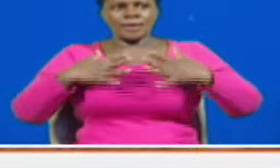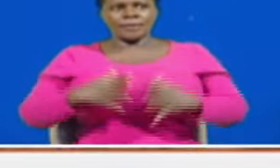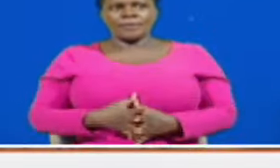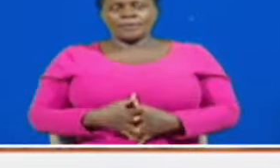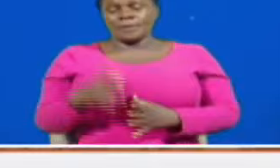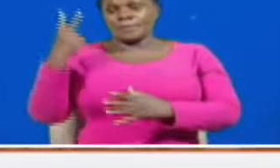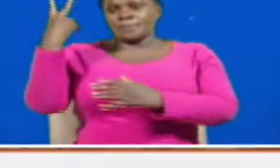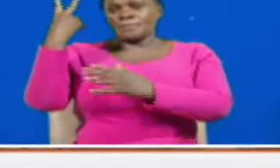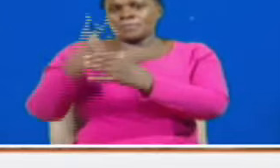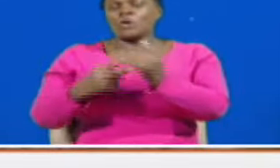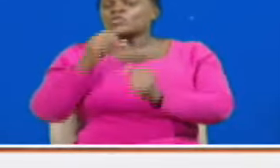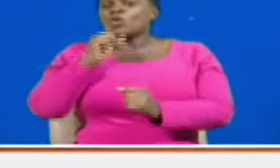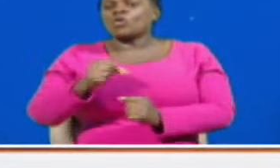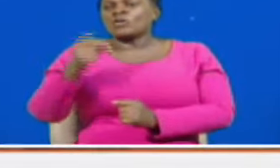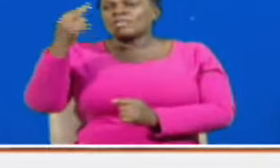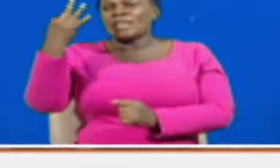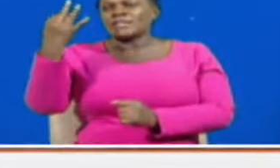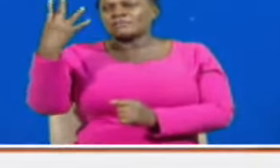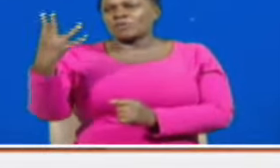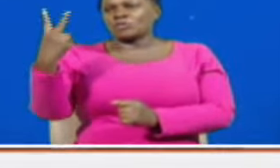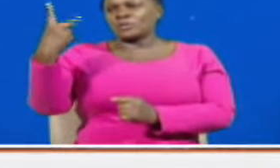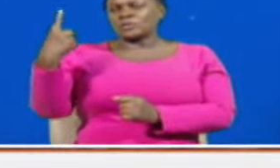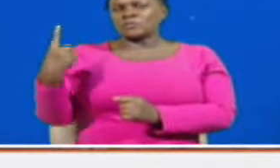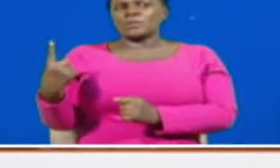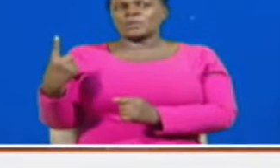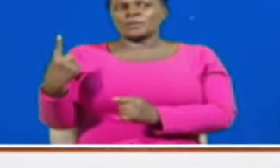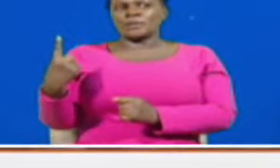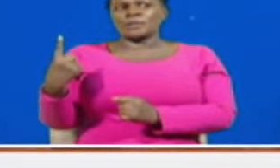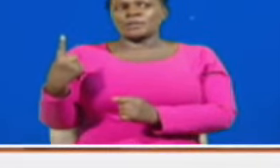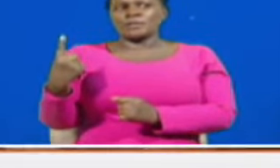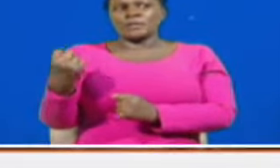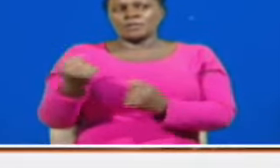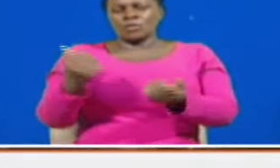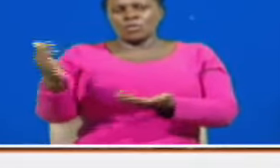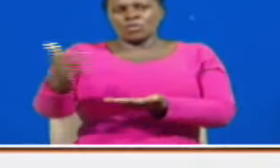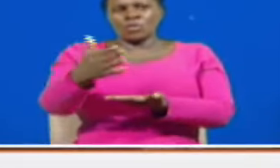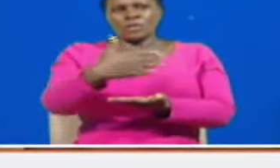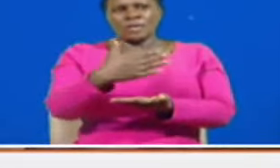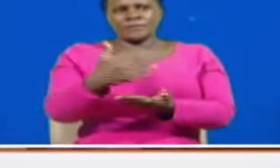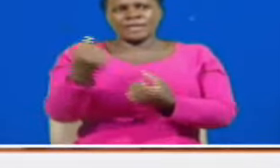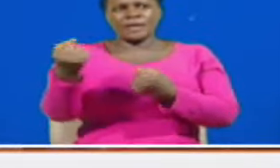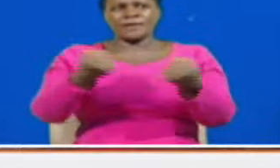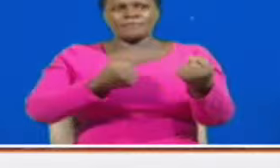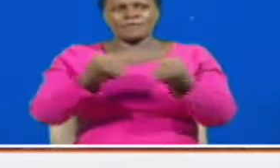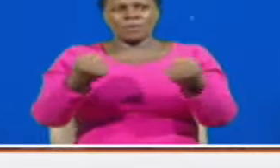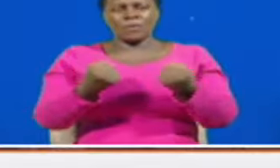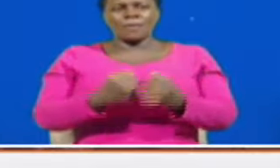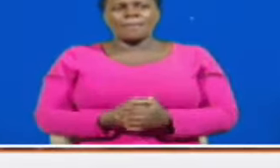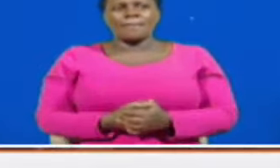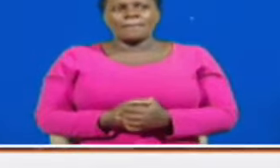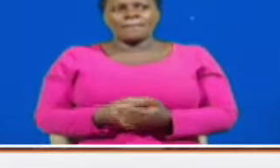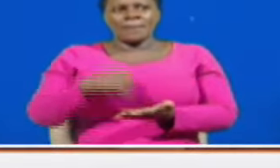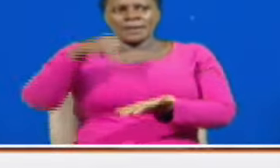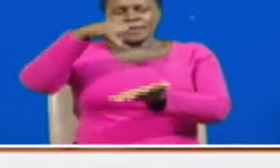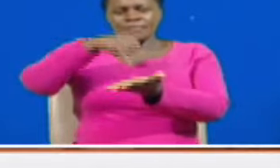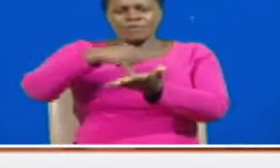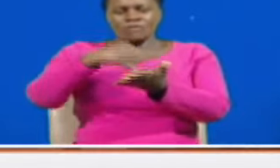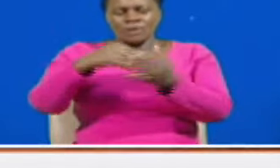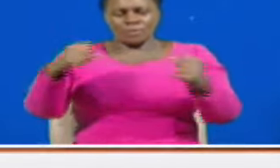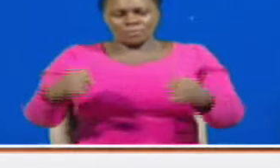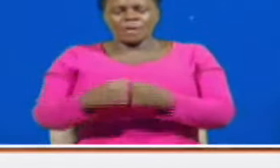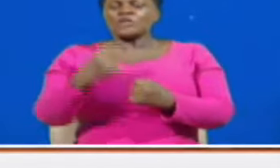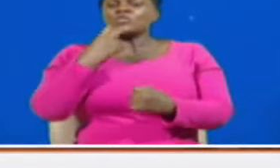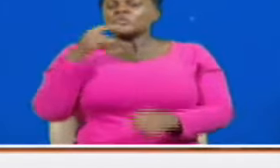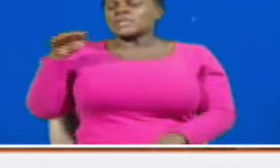The two, aged 34 and 21 respectively, were the driver and conductor of the ill-fated matatu involved in an accident